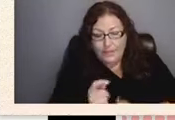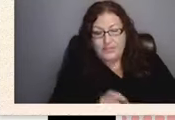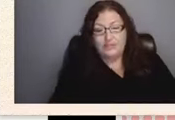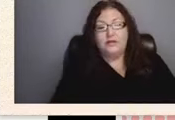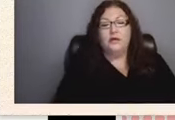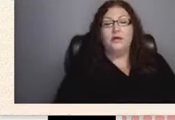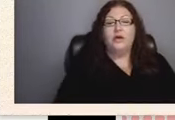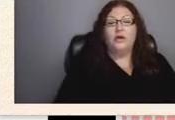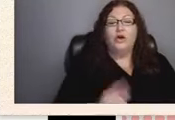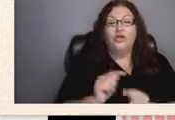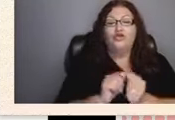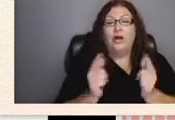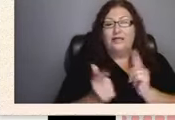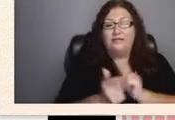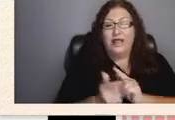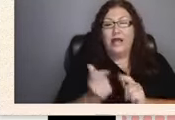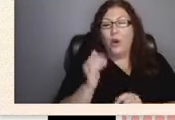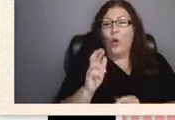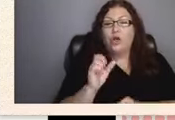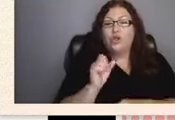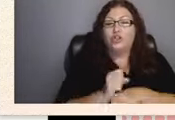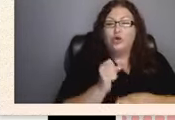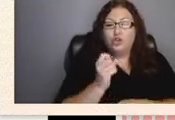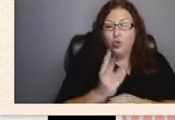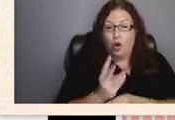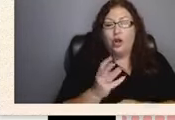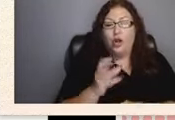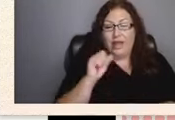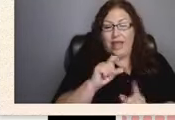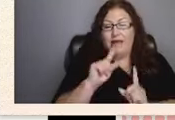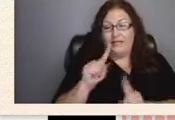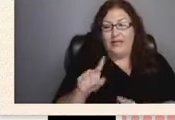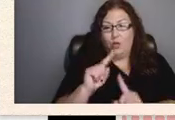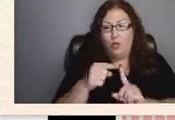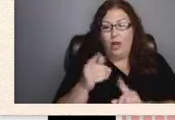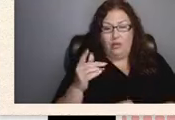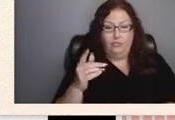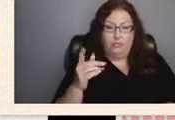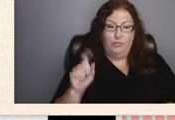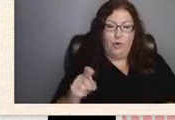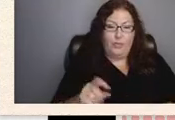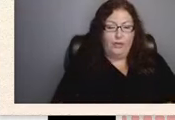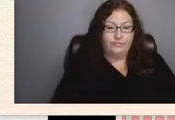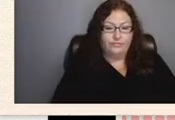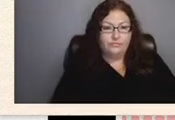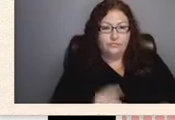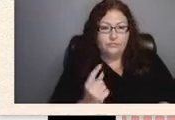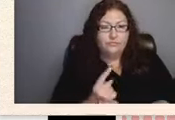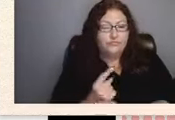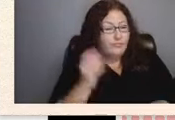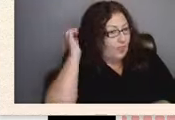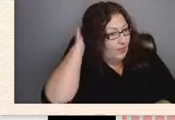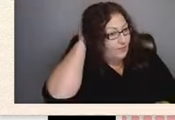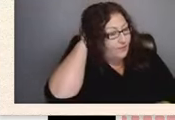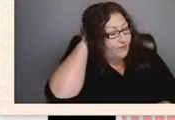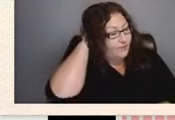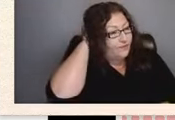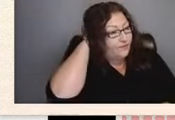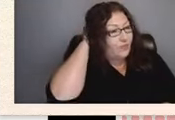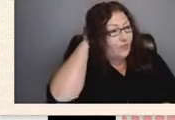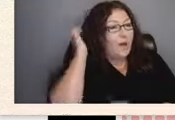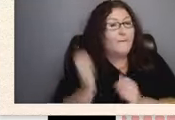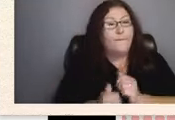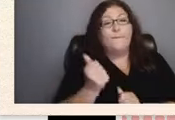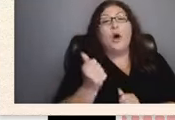or social worker may attend when appropriate. Now, the most eligibility outcomes depend on these